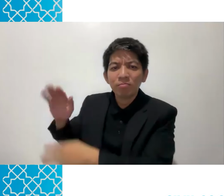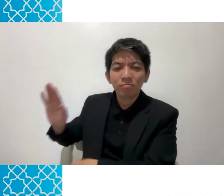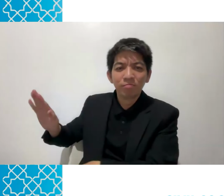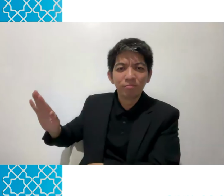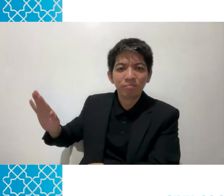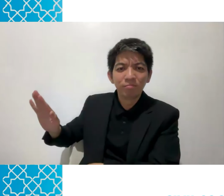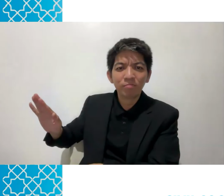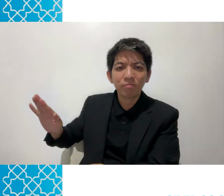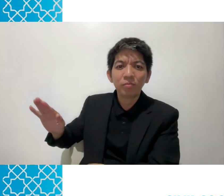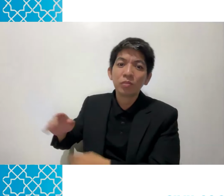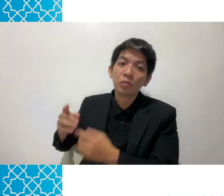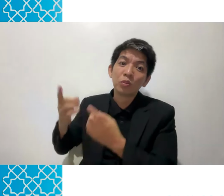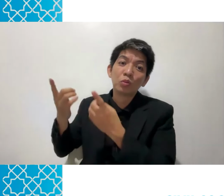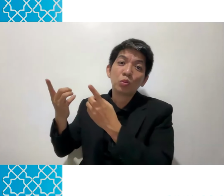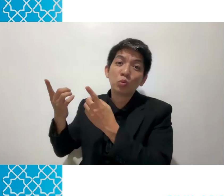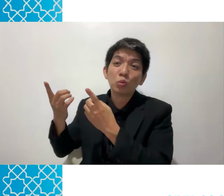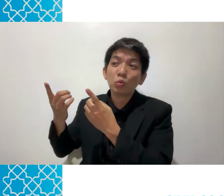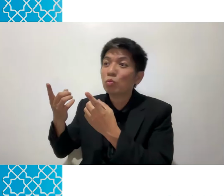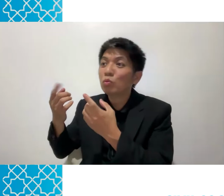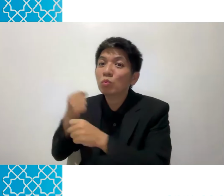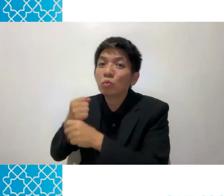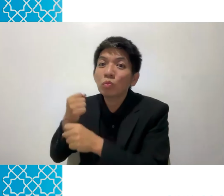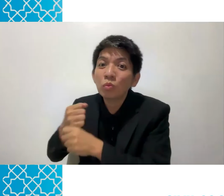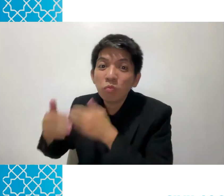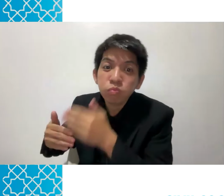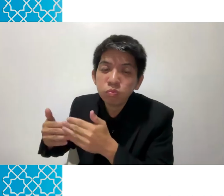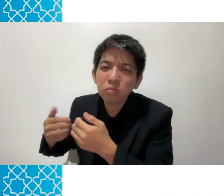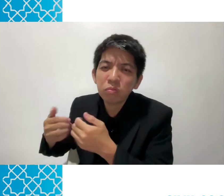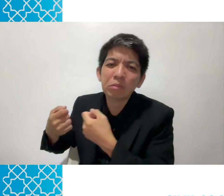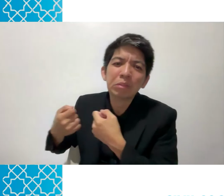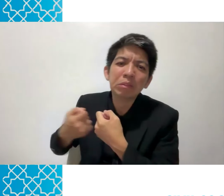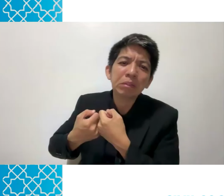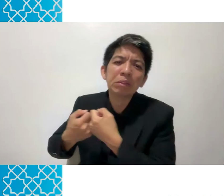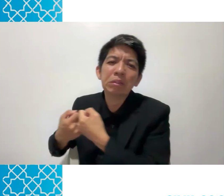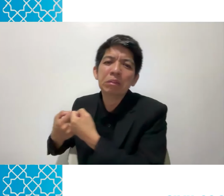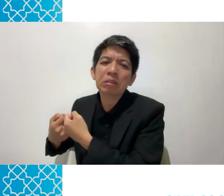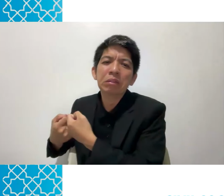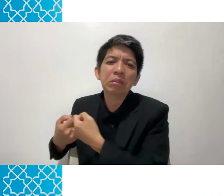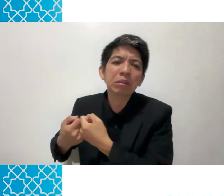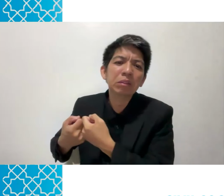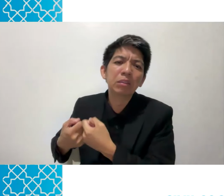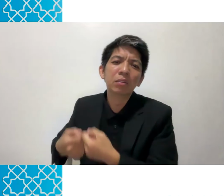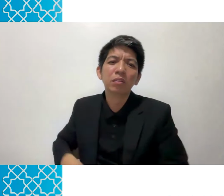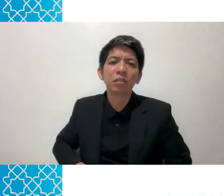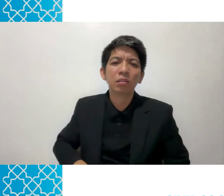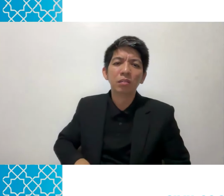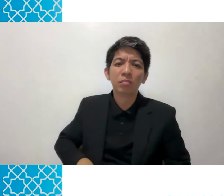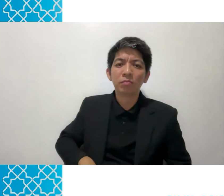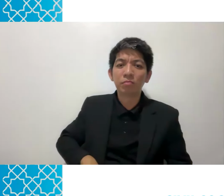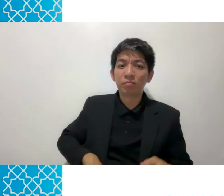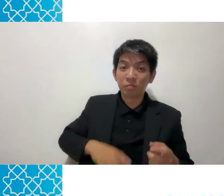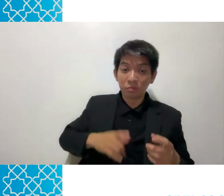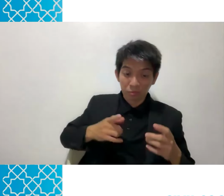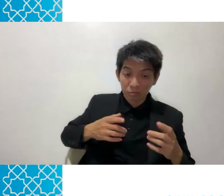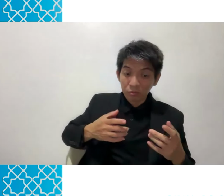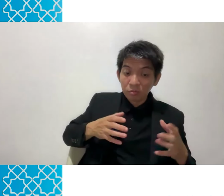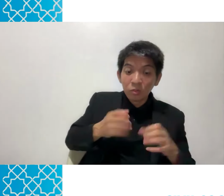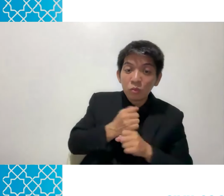to implement those steps to involve community before they complete the